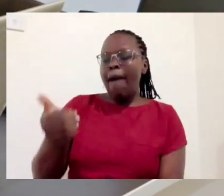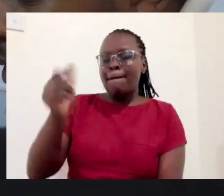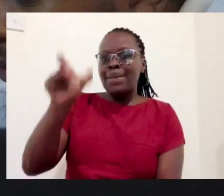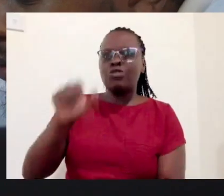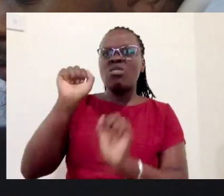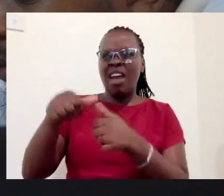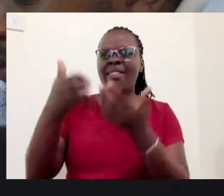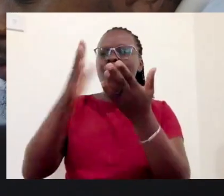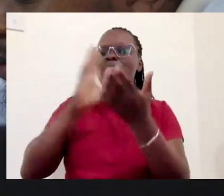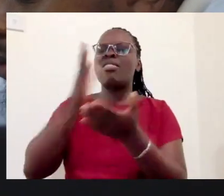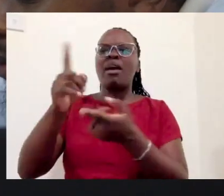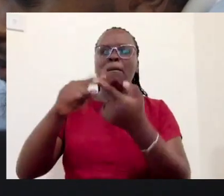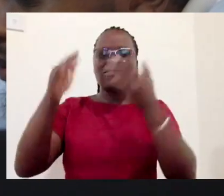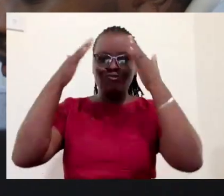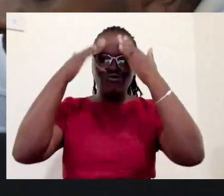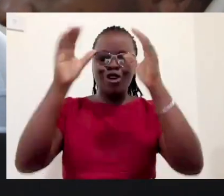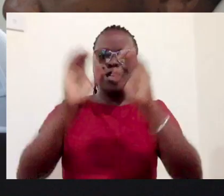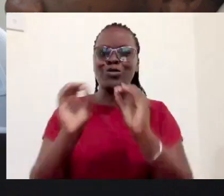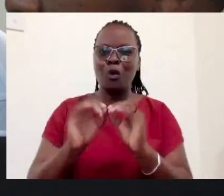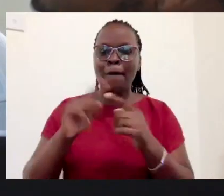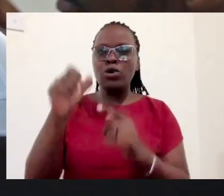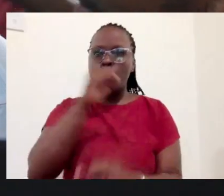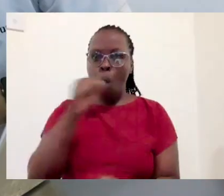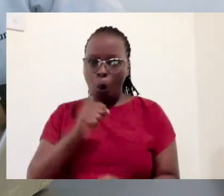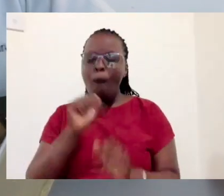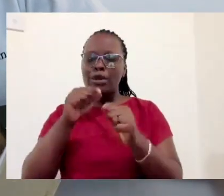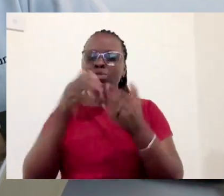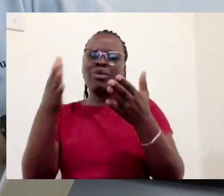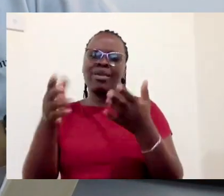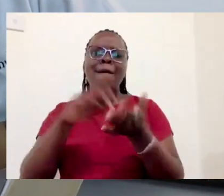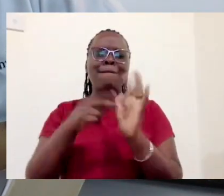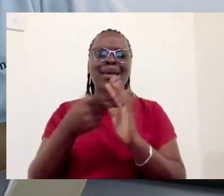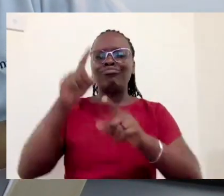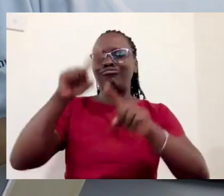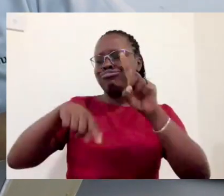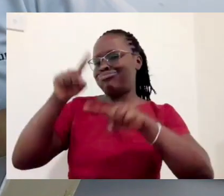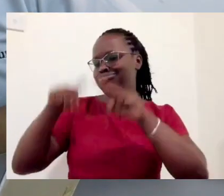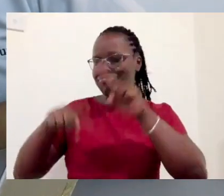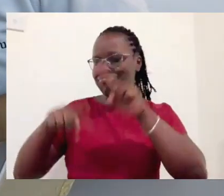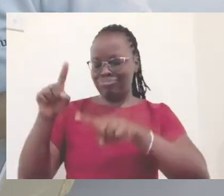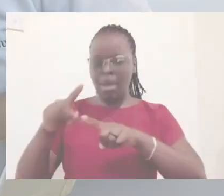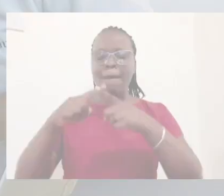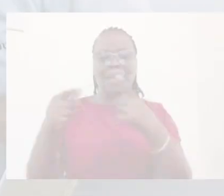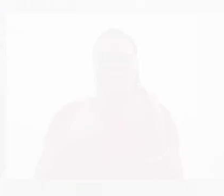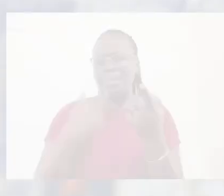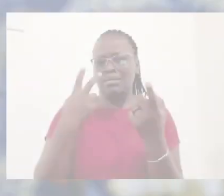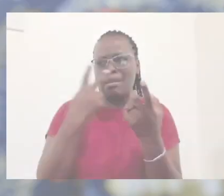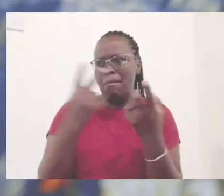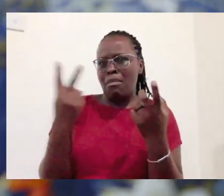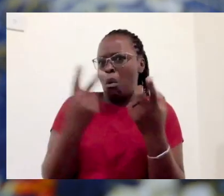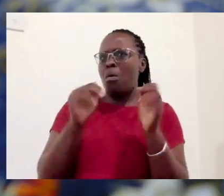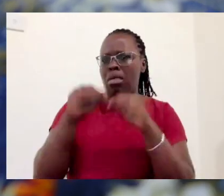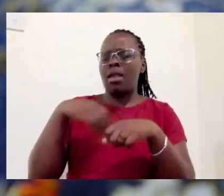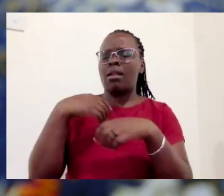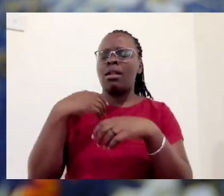younger person might not be as dedicated to them, but you put them in the same group and you give them something, a project to do together,